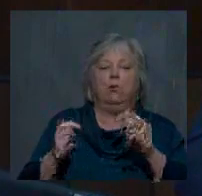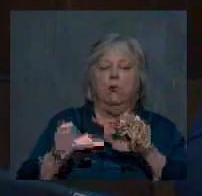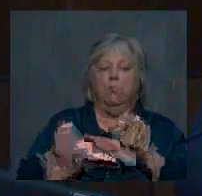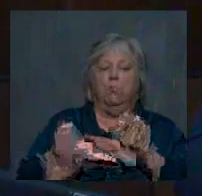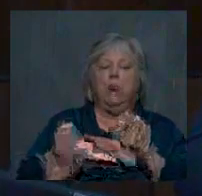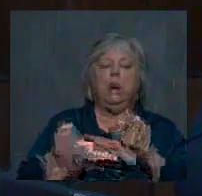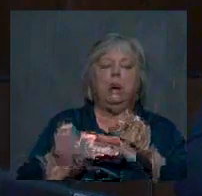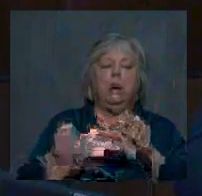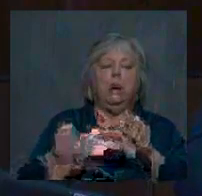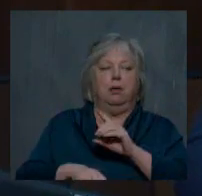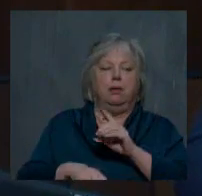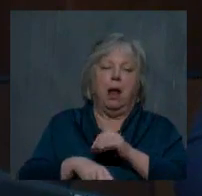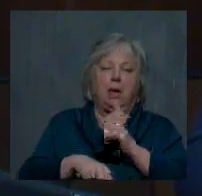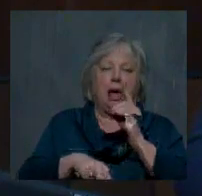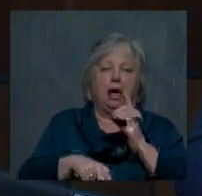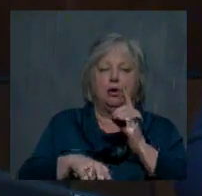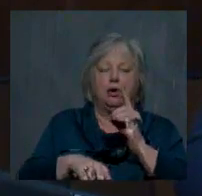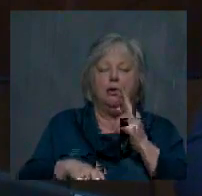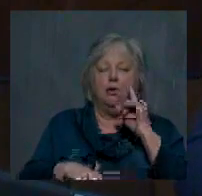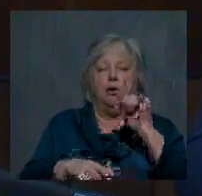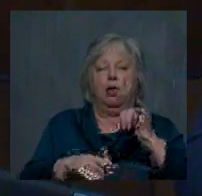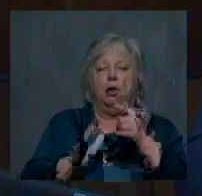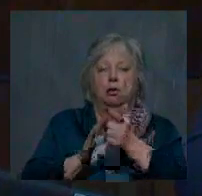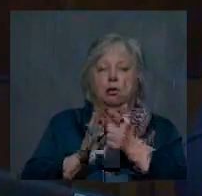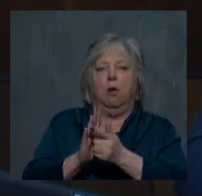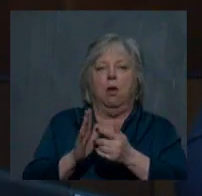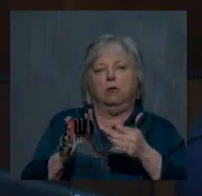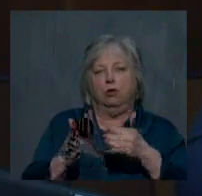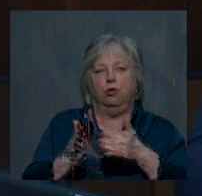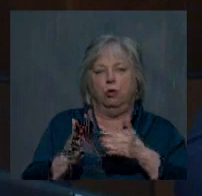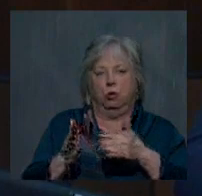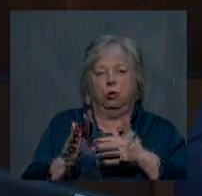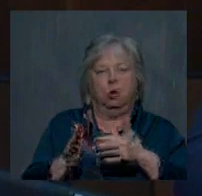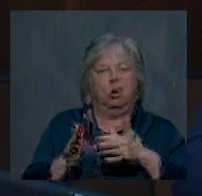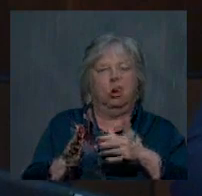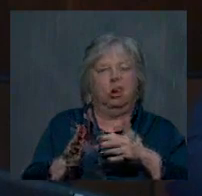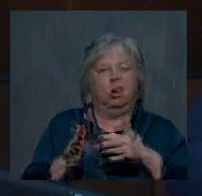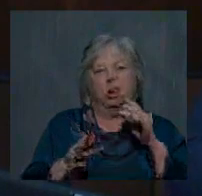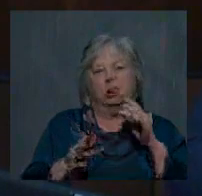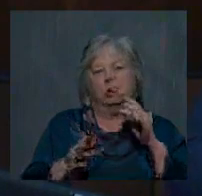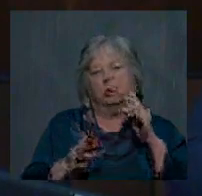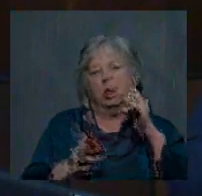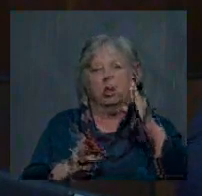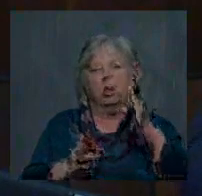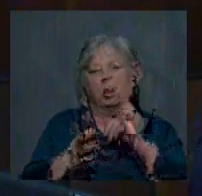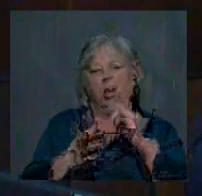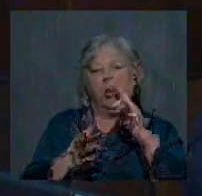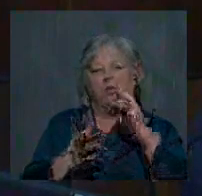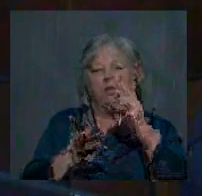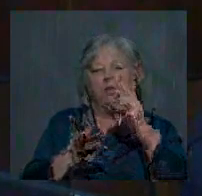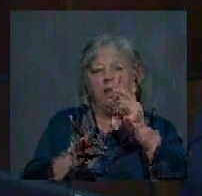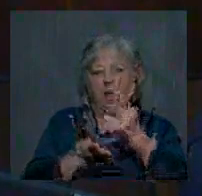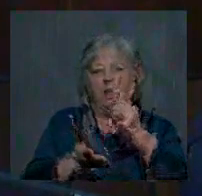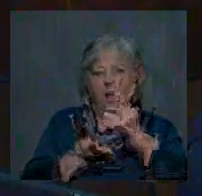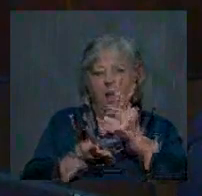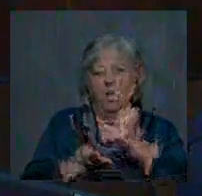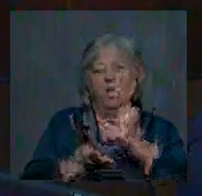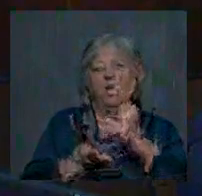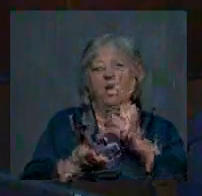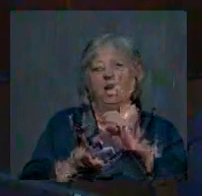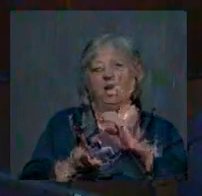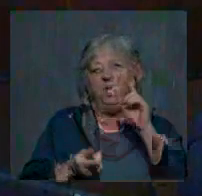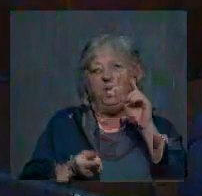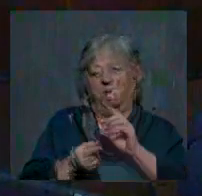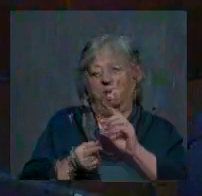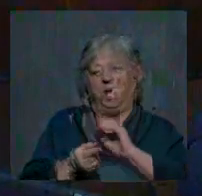that lawsuit and ultimately help on our service that we charge